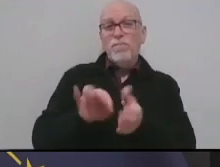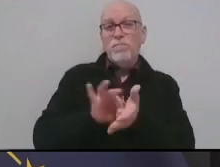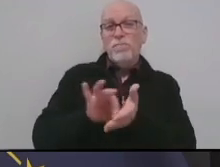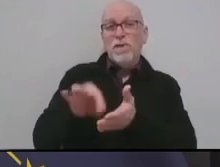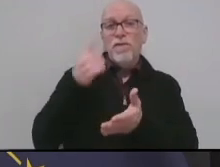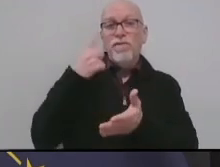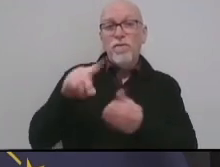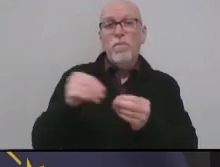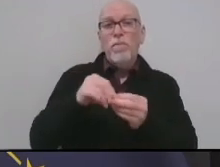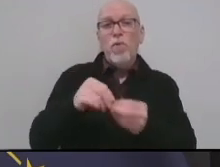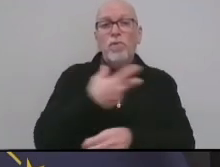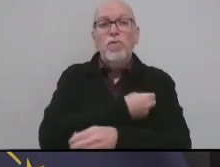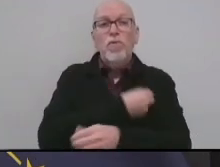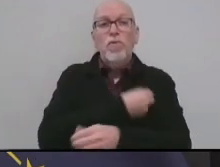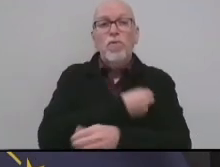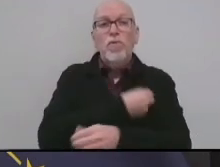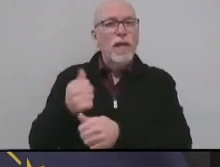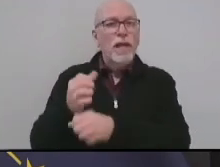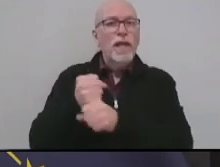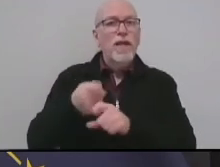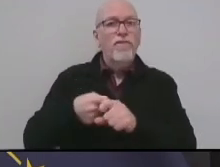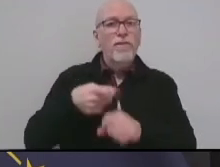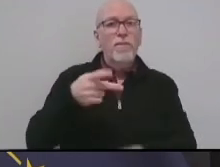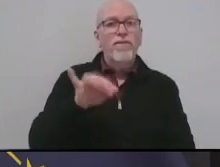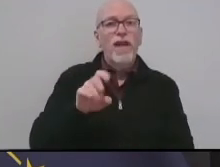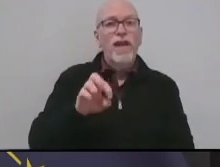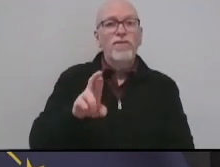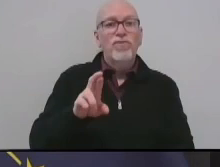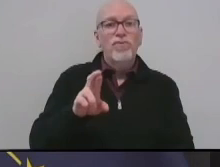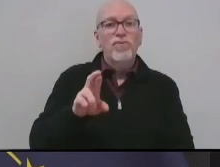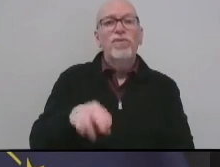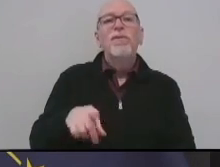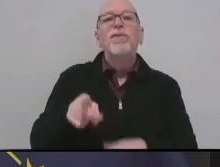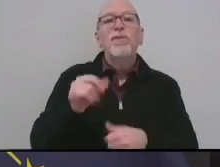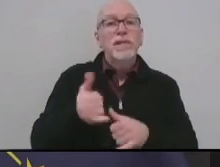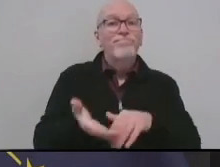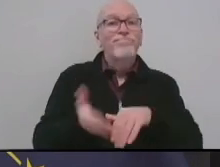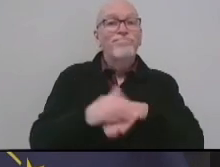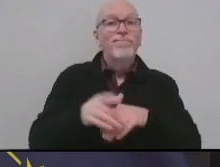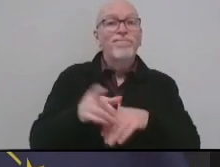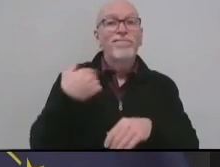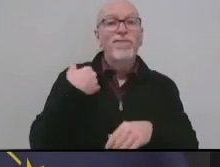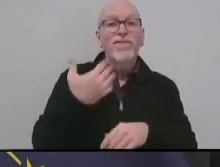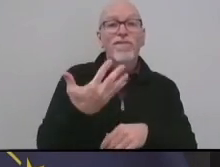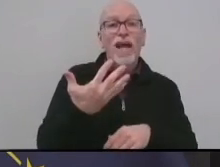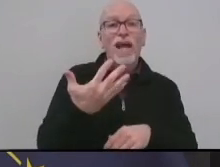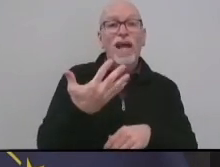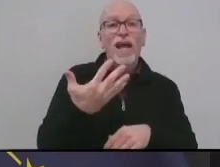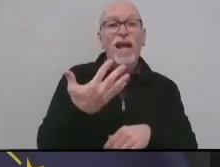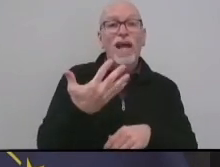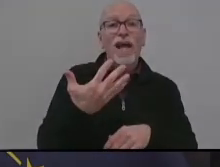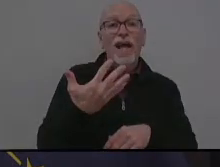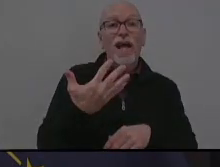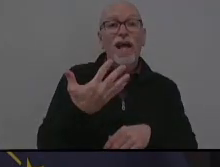from Pfizer vaccine vials. That is an increase from 5 to 6 doses per vial of Pfizer.